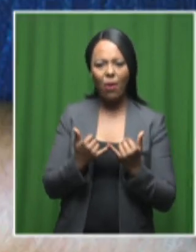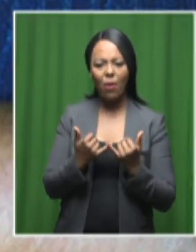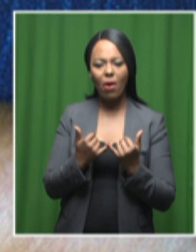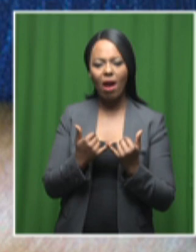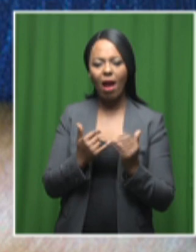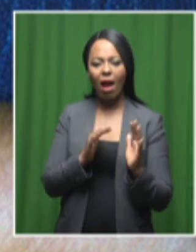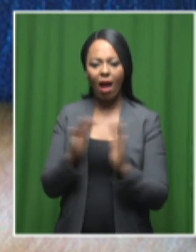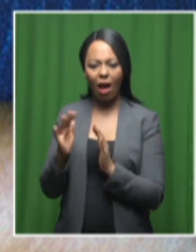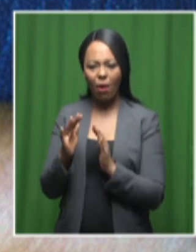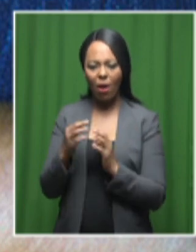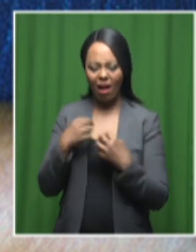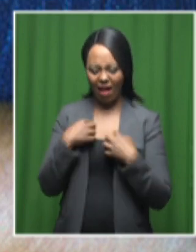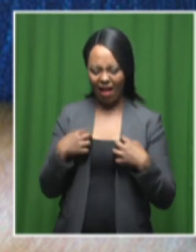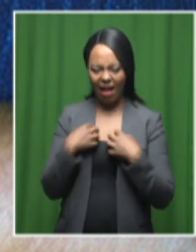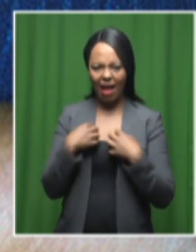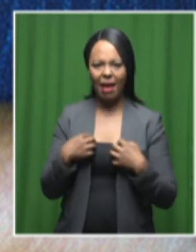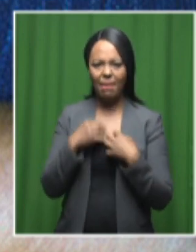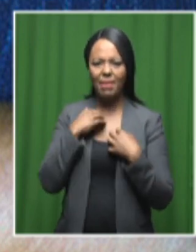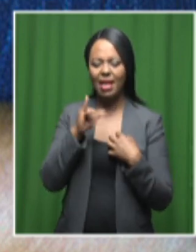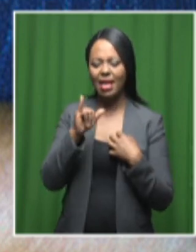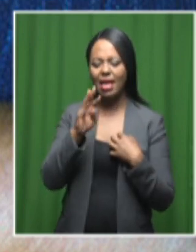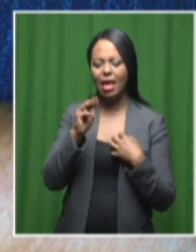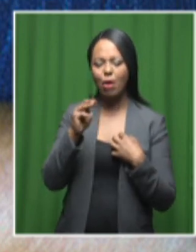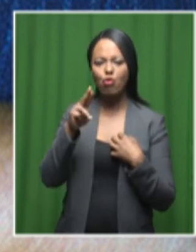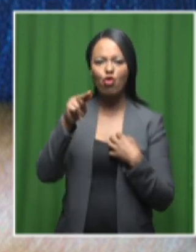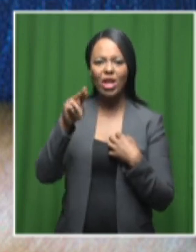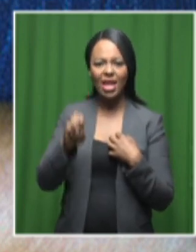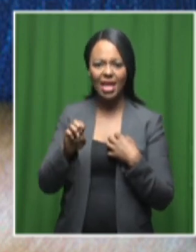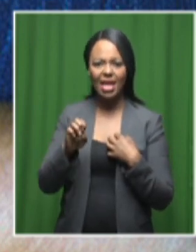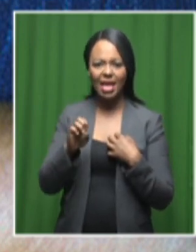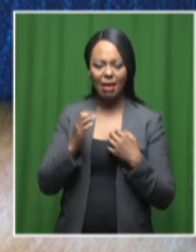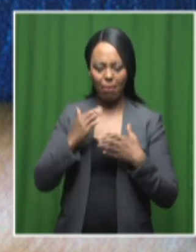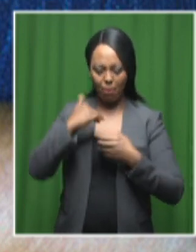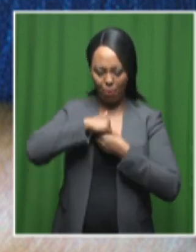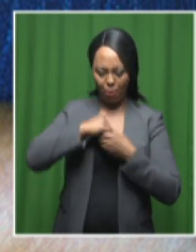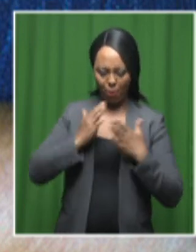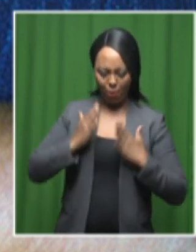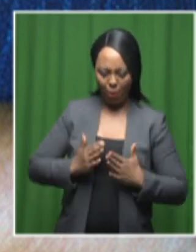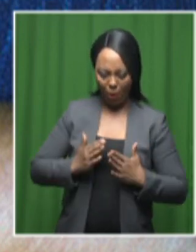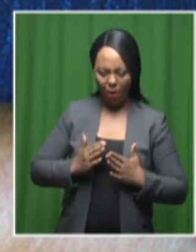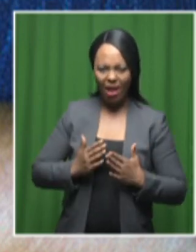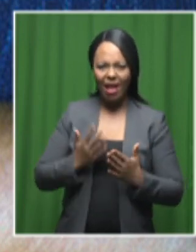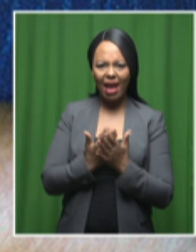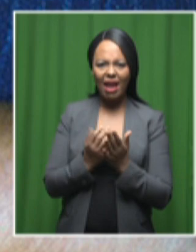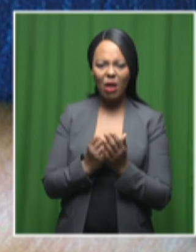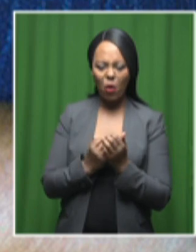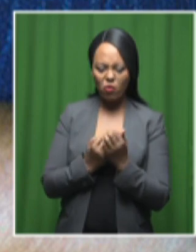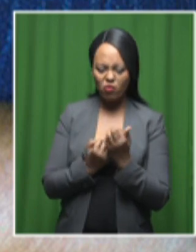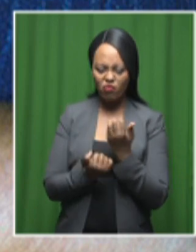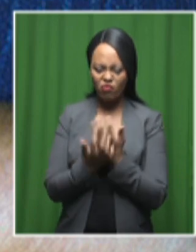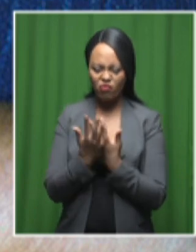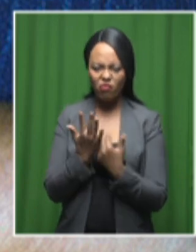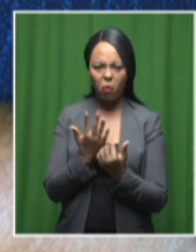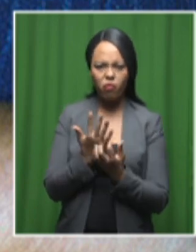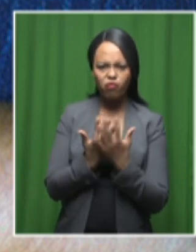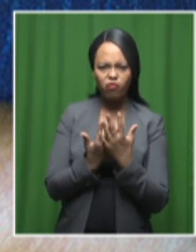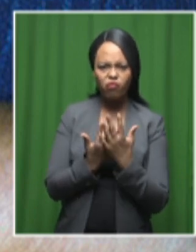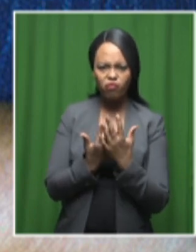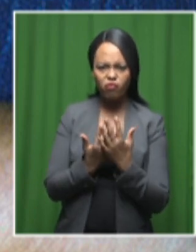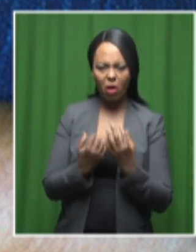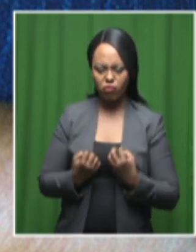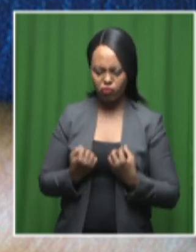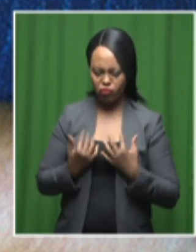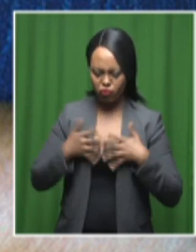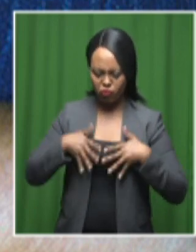a dysregulated immune system, which leads to this inflammatory systemic condition. And all of this put